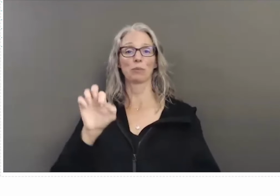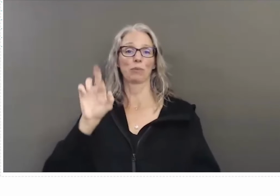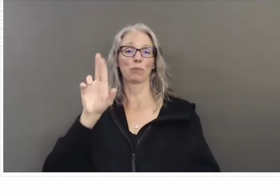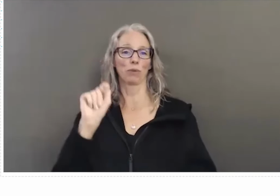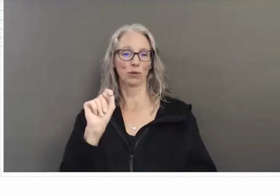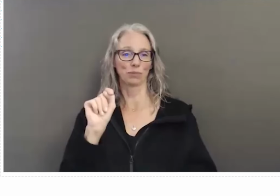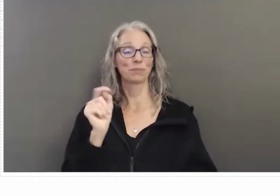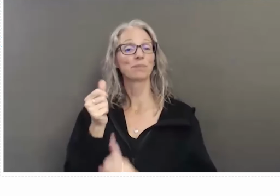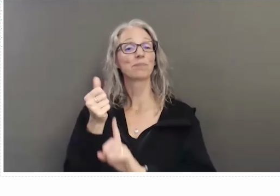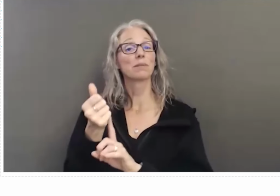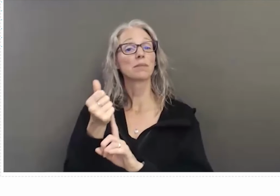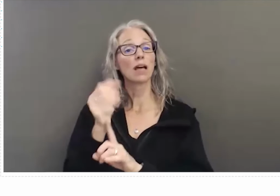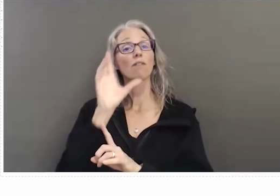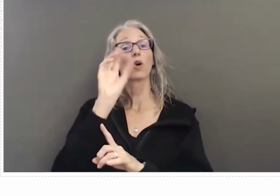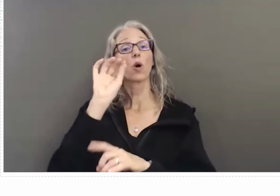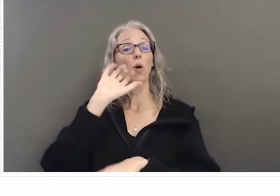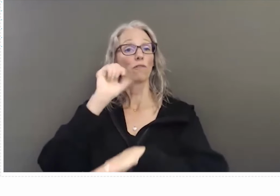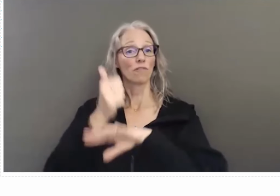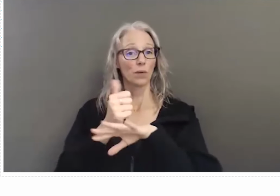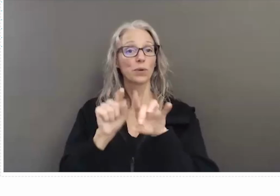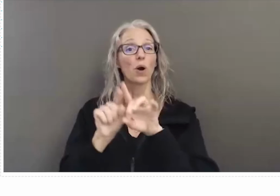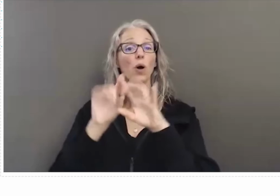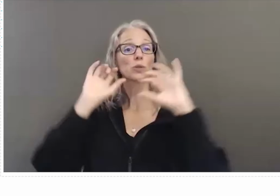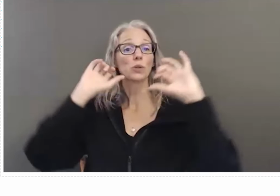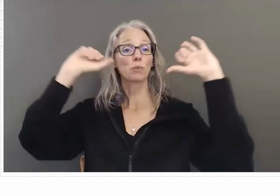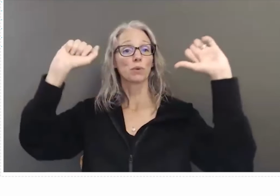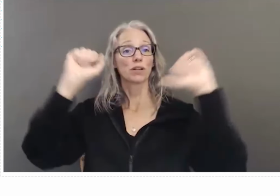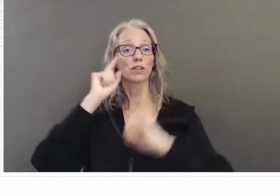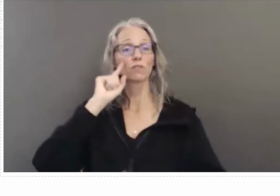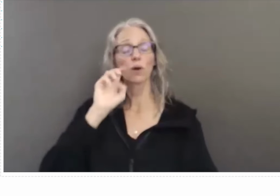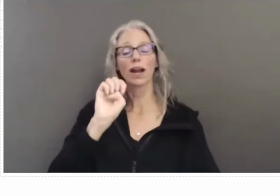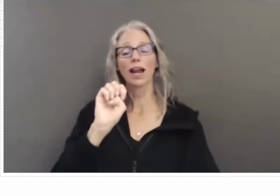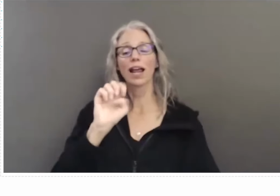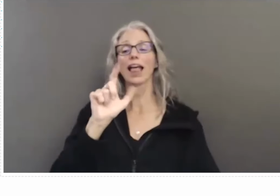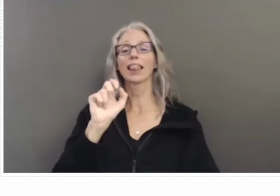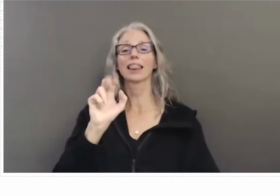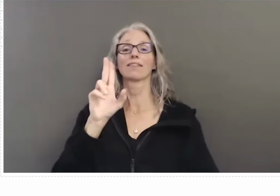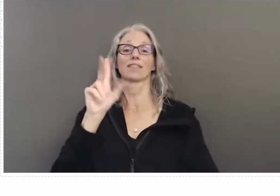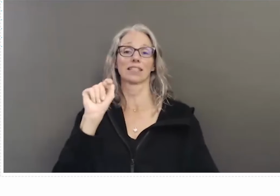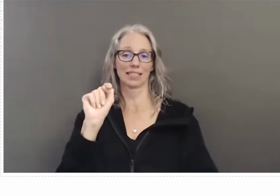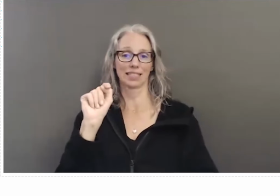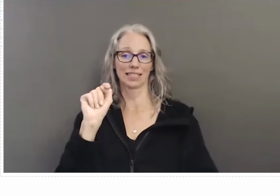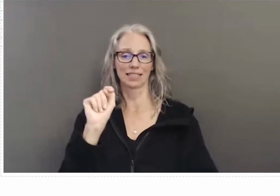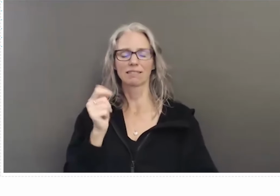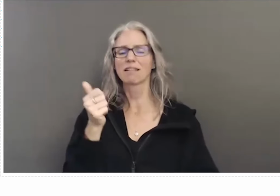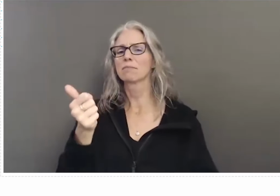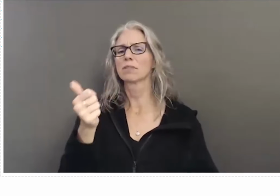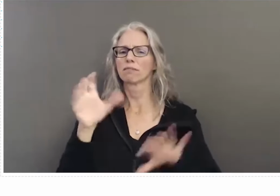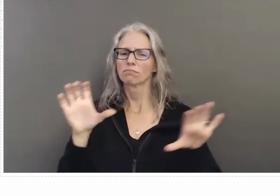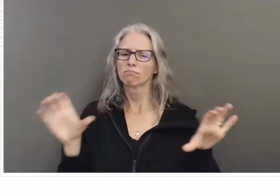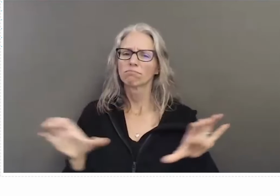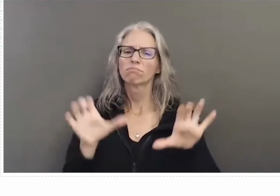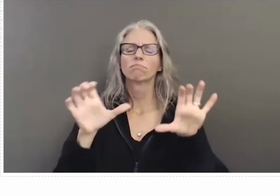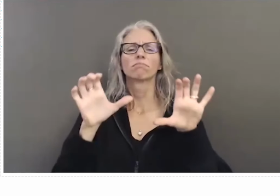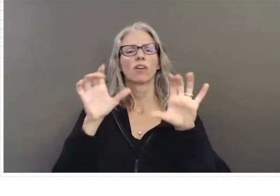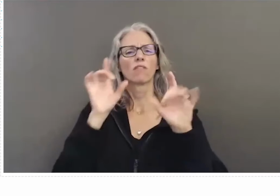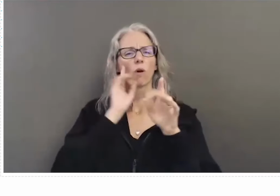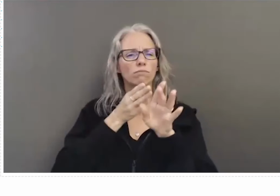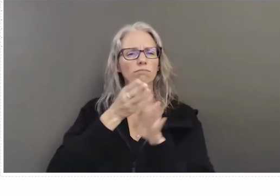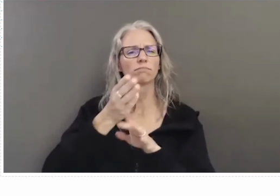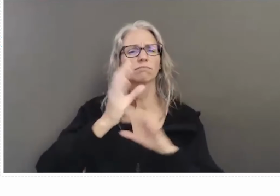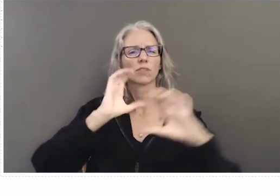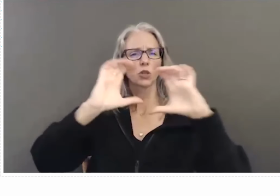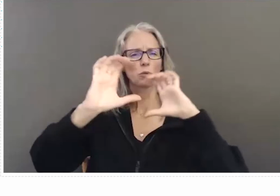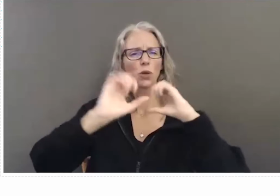the co-founder and president of Elevent. Jay has been active in communications and marketing for over